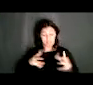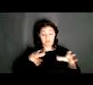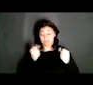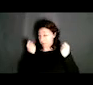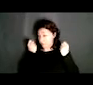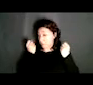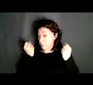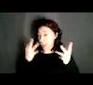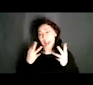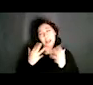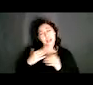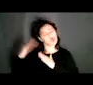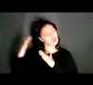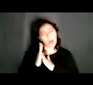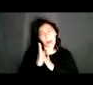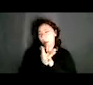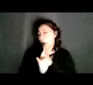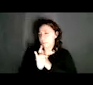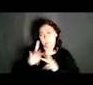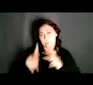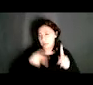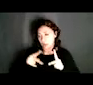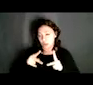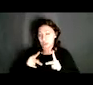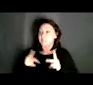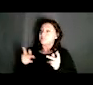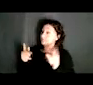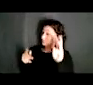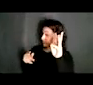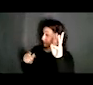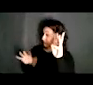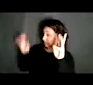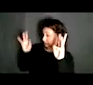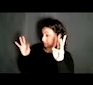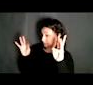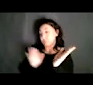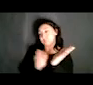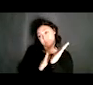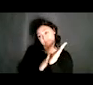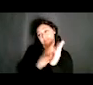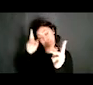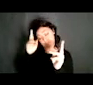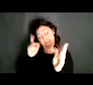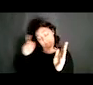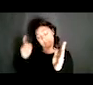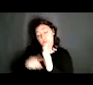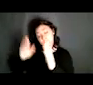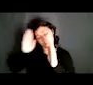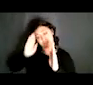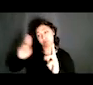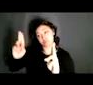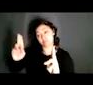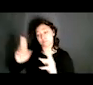instructors. As you know, we value teaching very highly at Brown. I can tell you as Dean of the